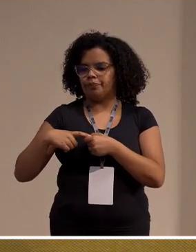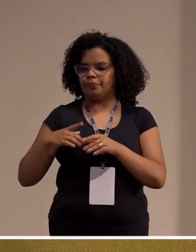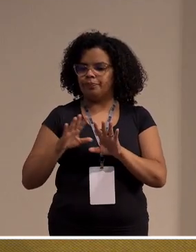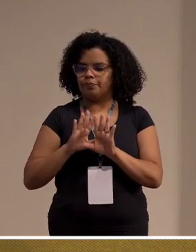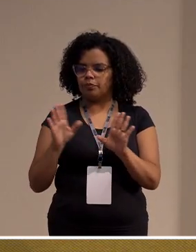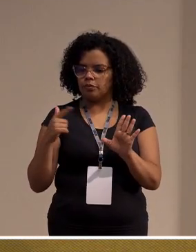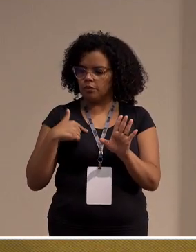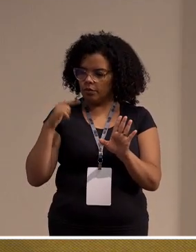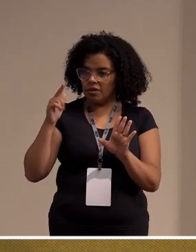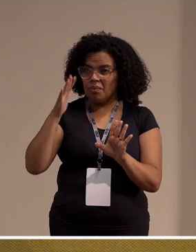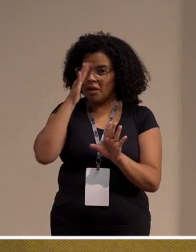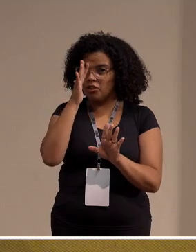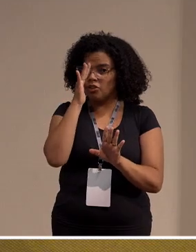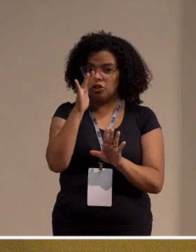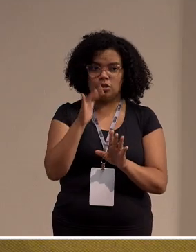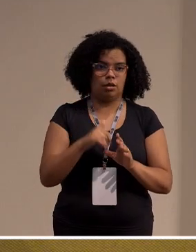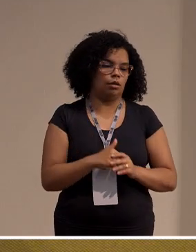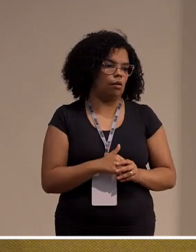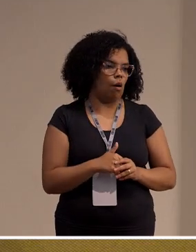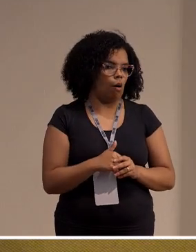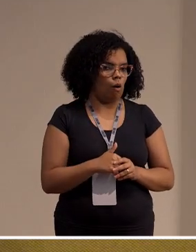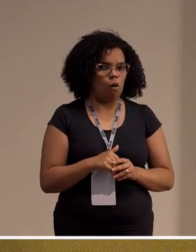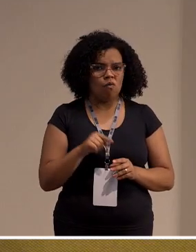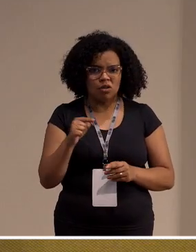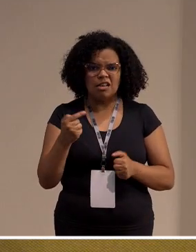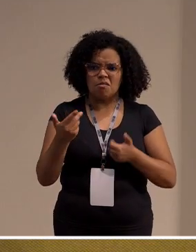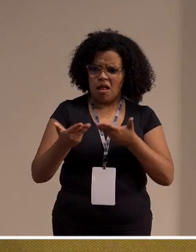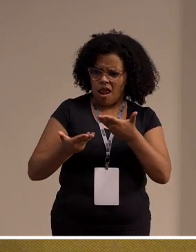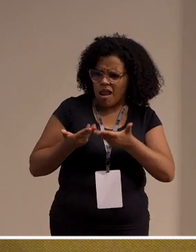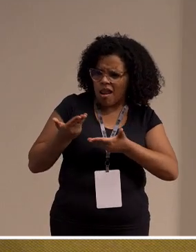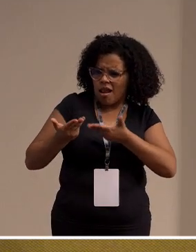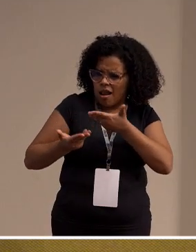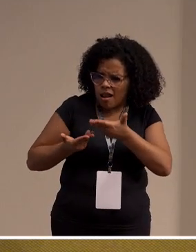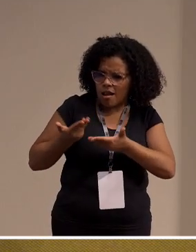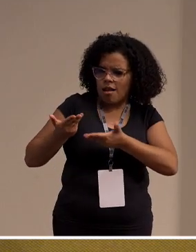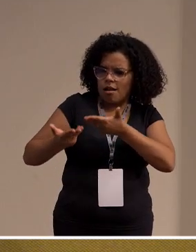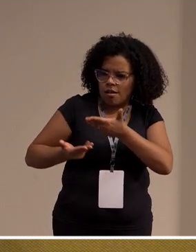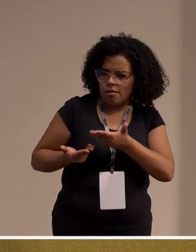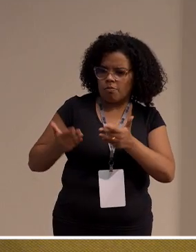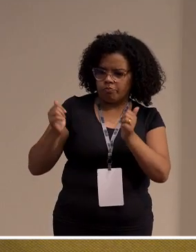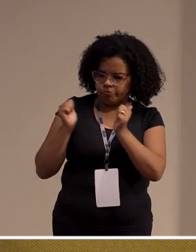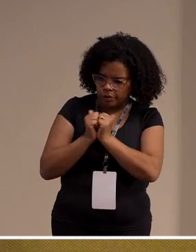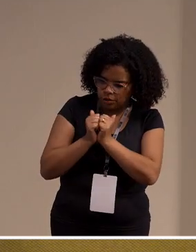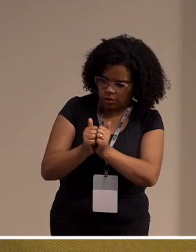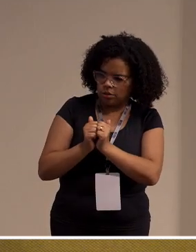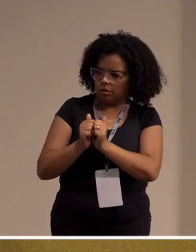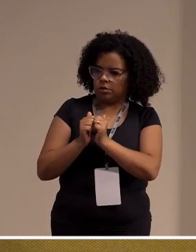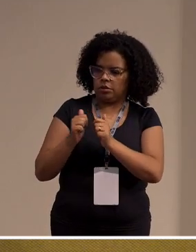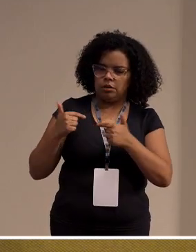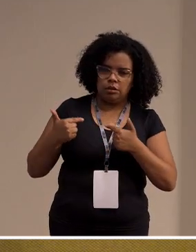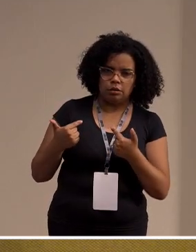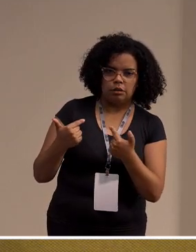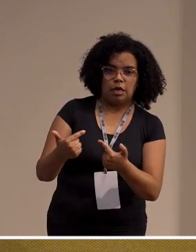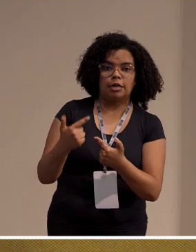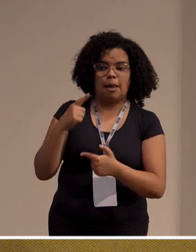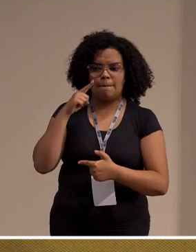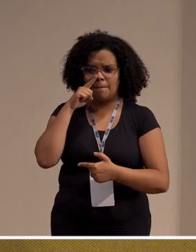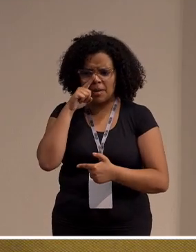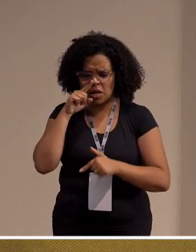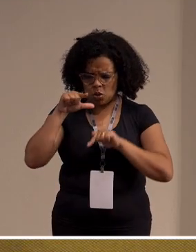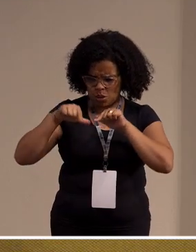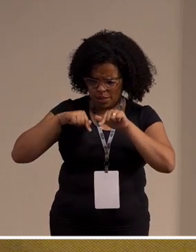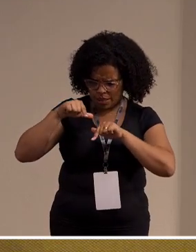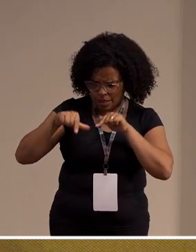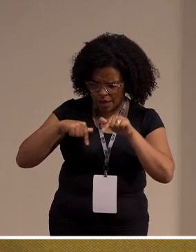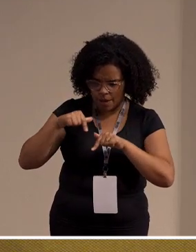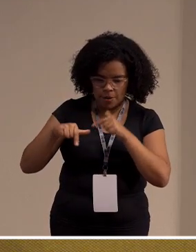to serve this man in battle, to face dangers with him, to do so much work for him, all with